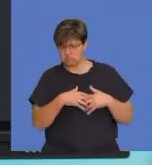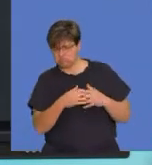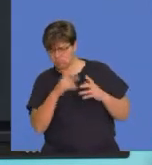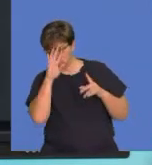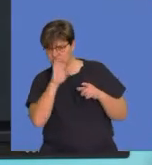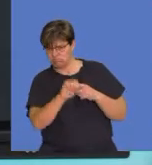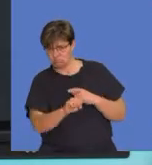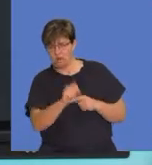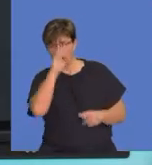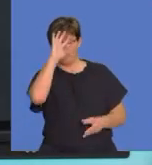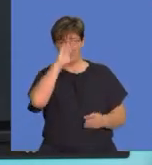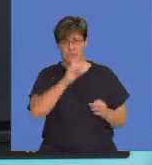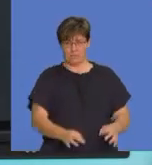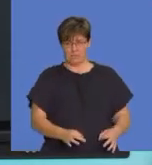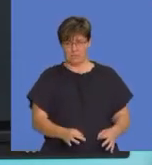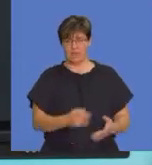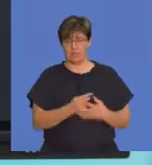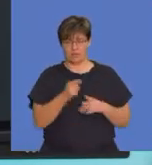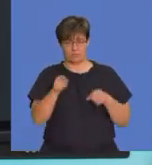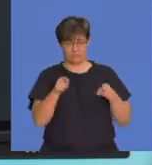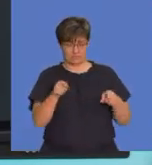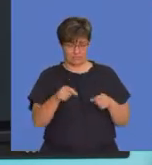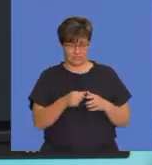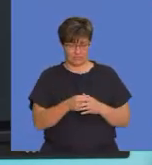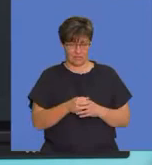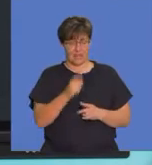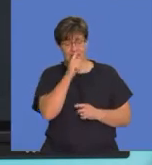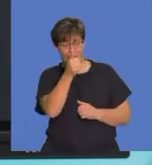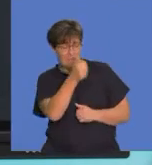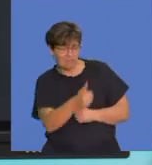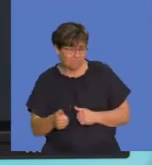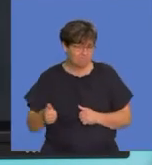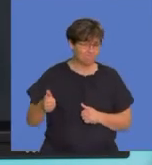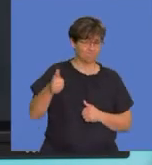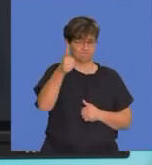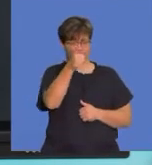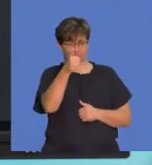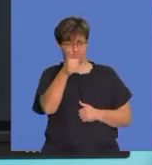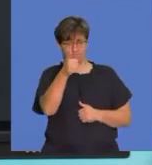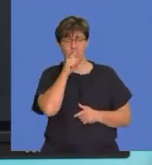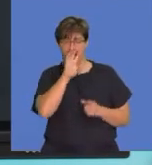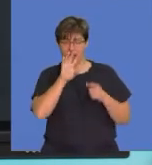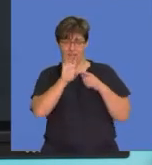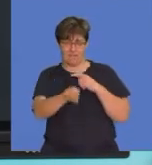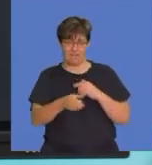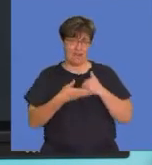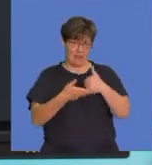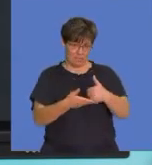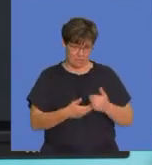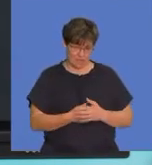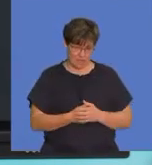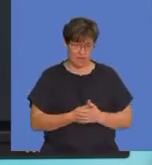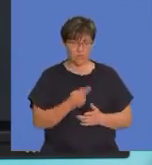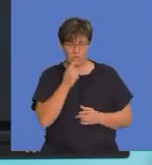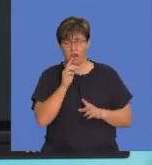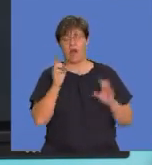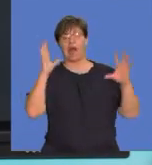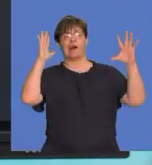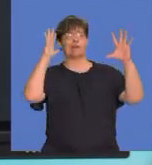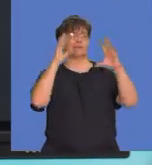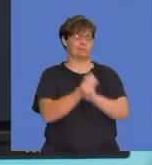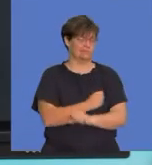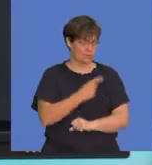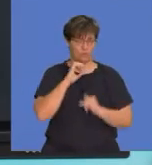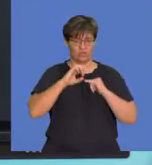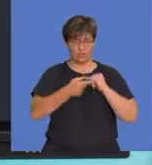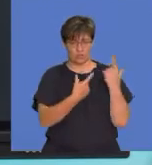can actually make in terms of the conclusion between the 2? That's the main thing that is going to assist us in